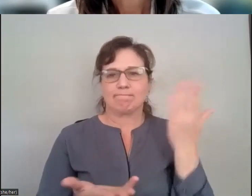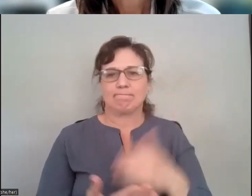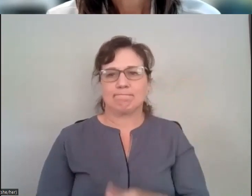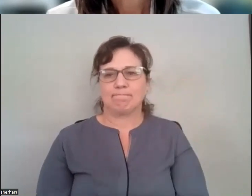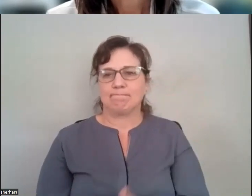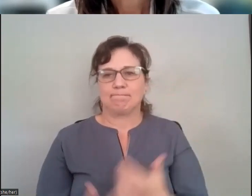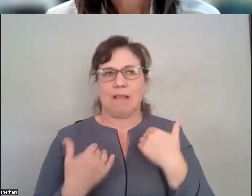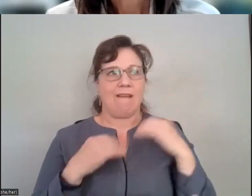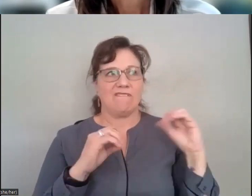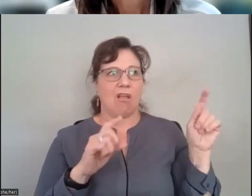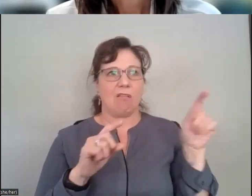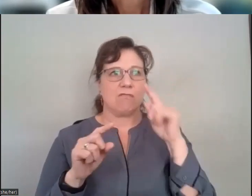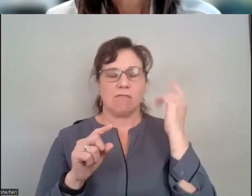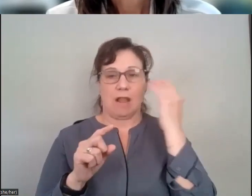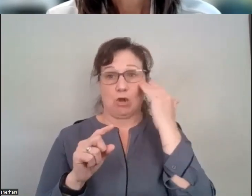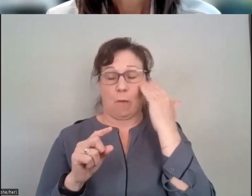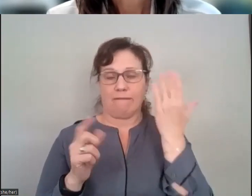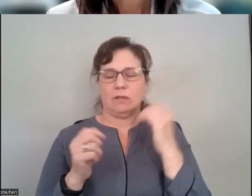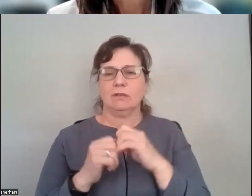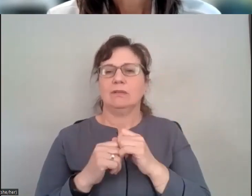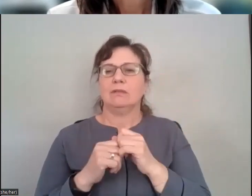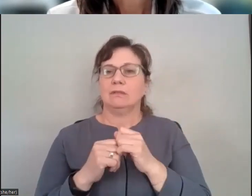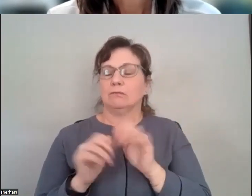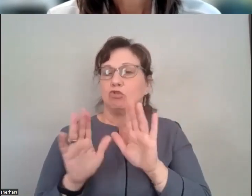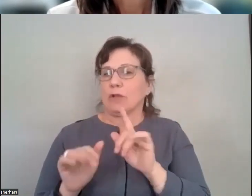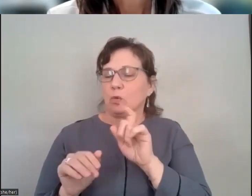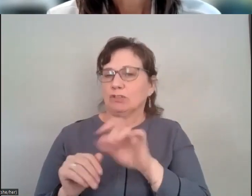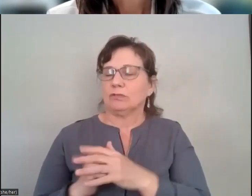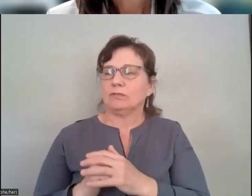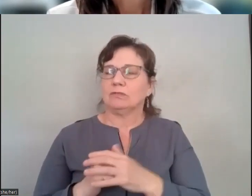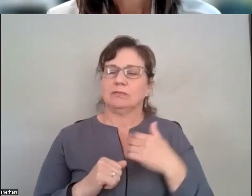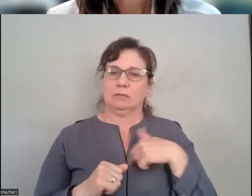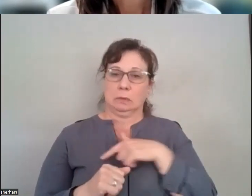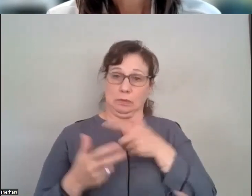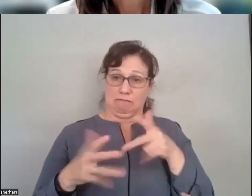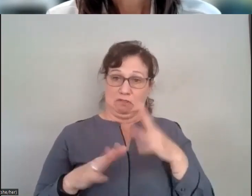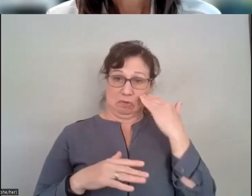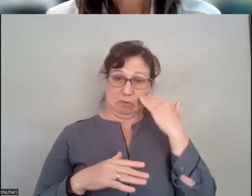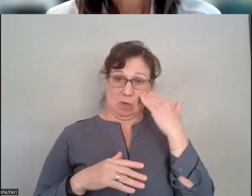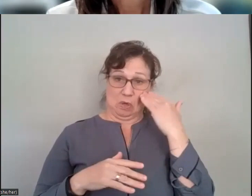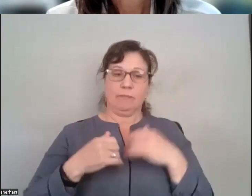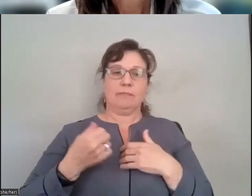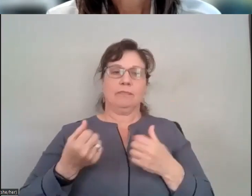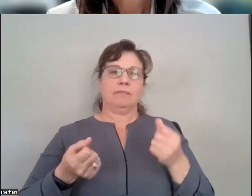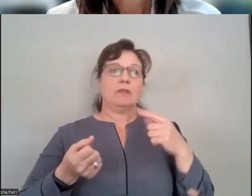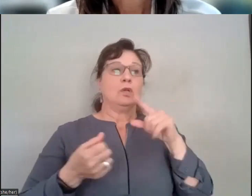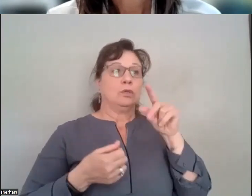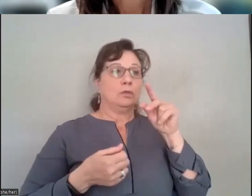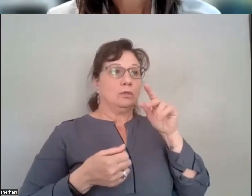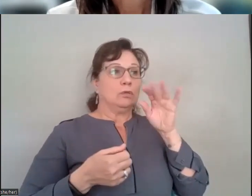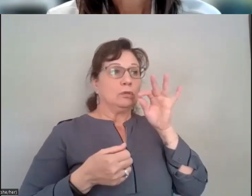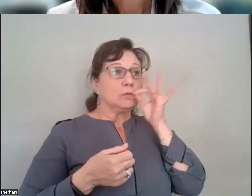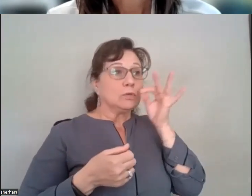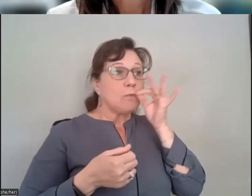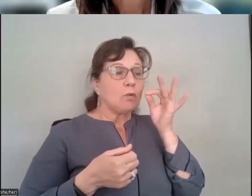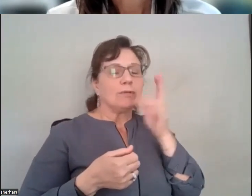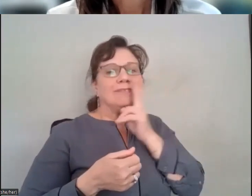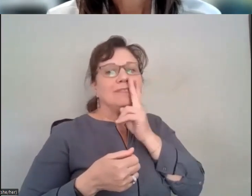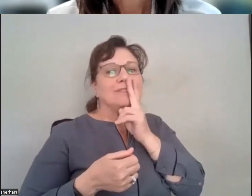What we do know is that a lot of the risks that you get from smoking